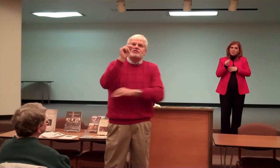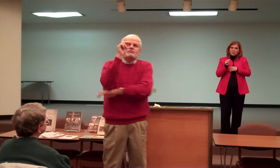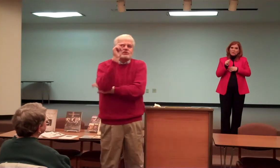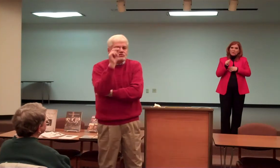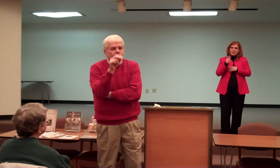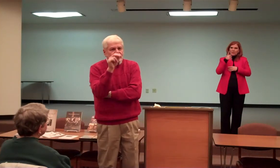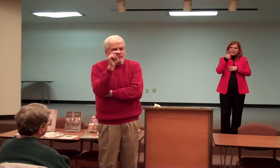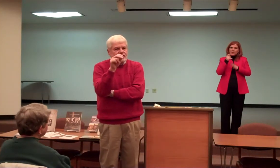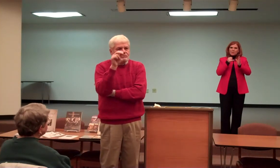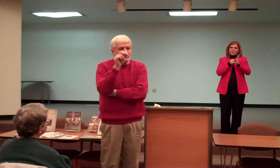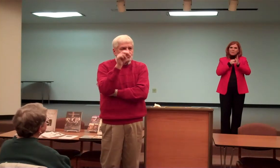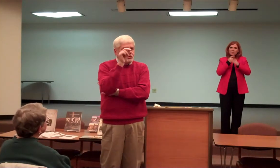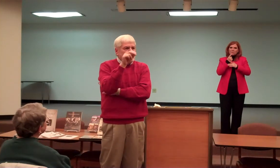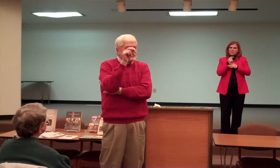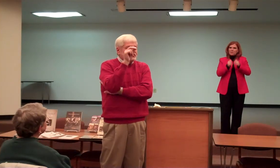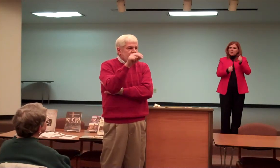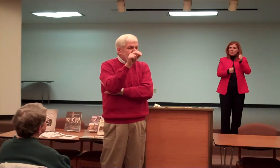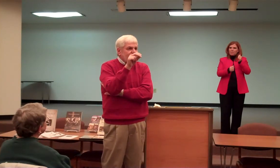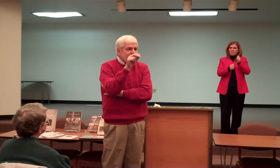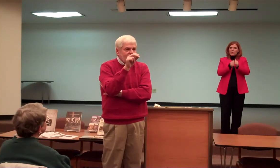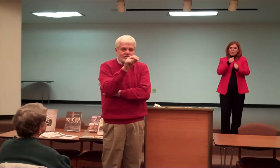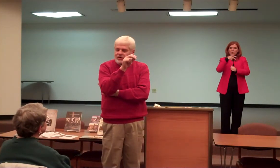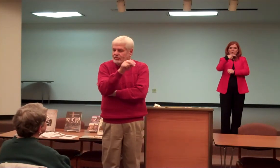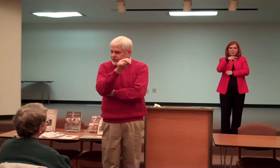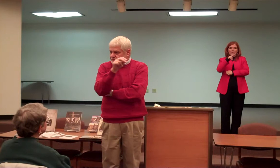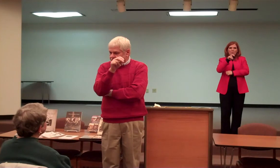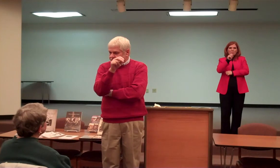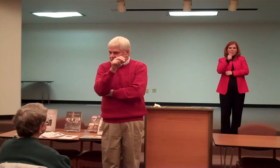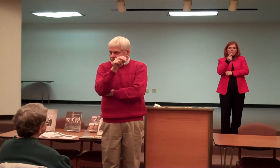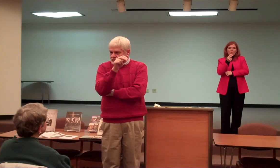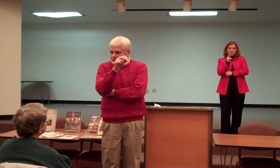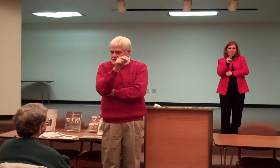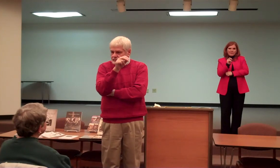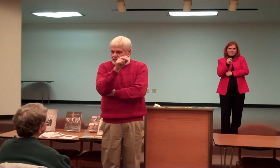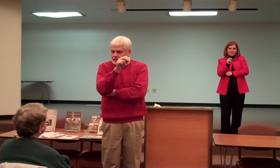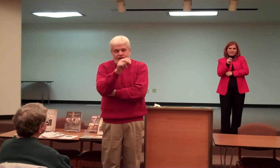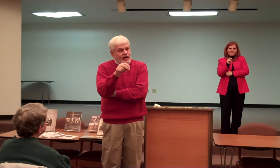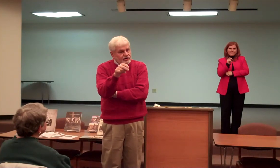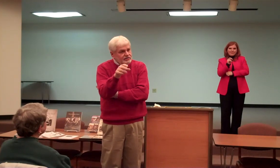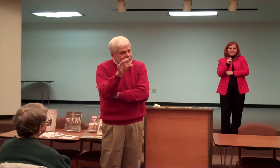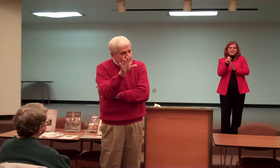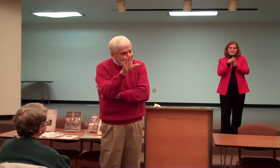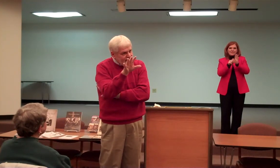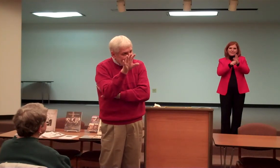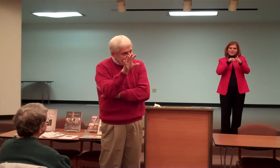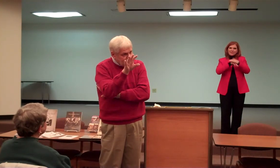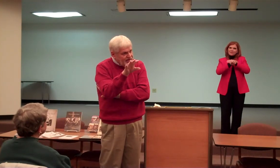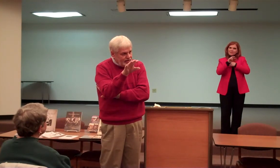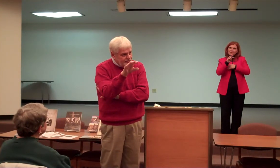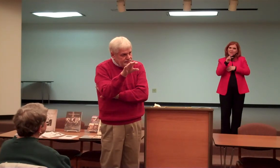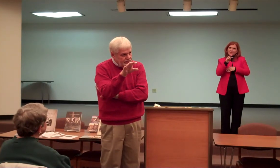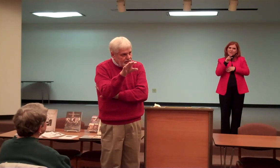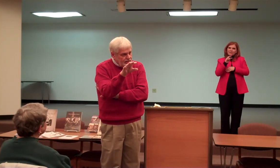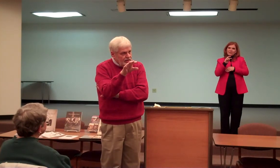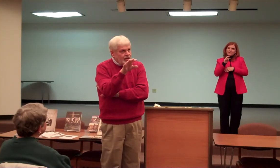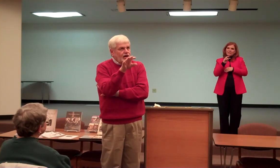because it was one of the most Protestant states in America. how can that be?